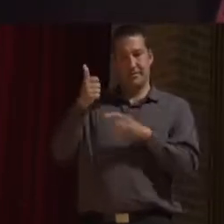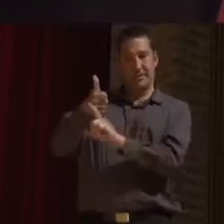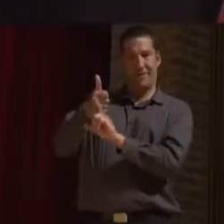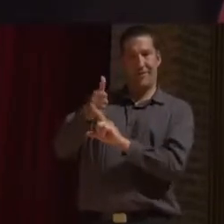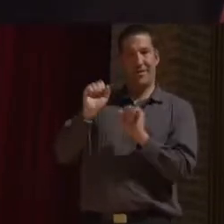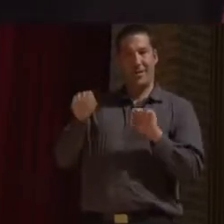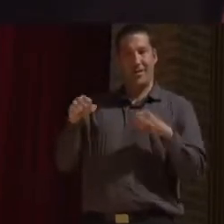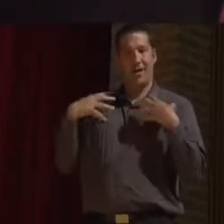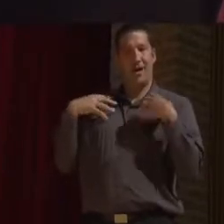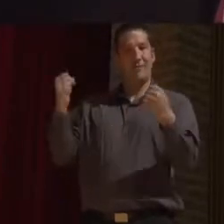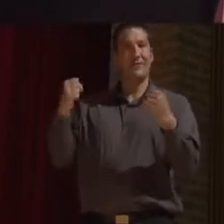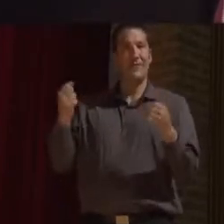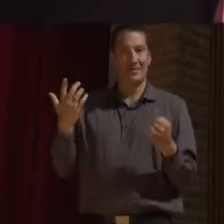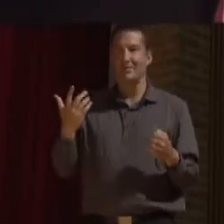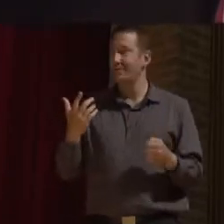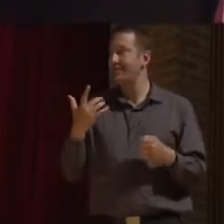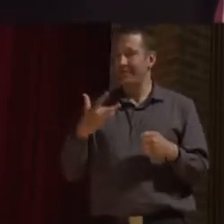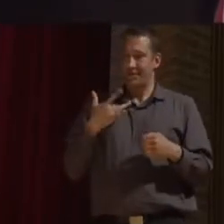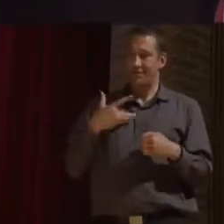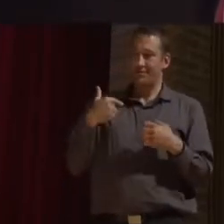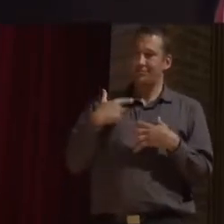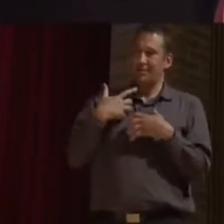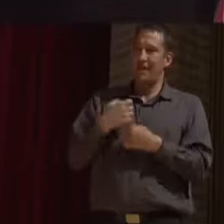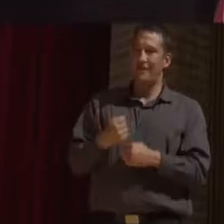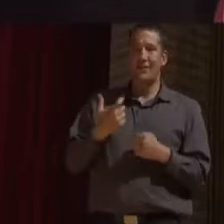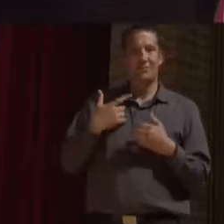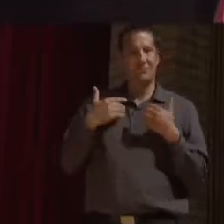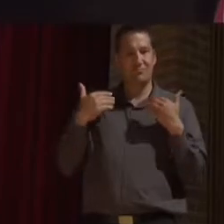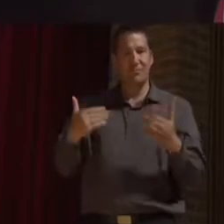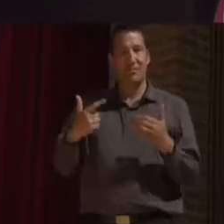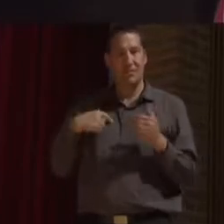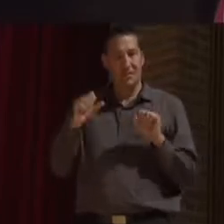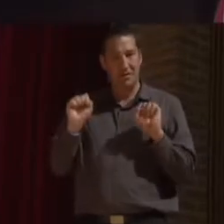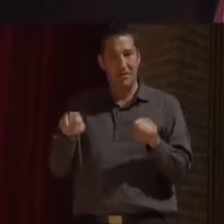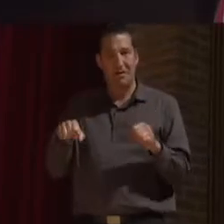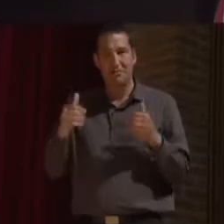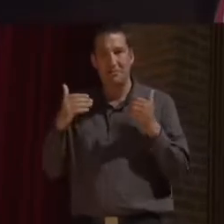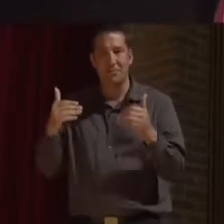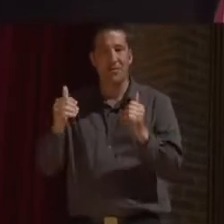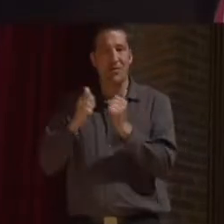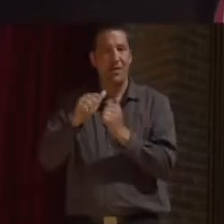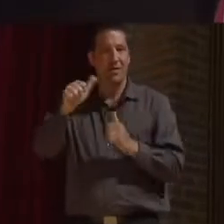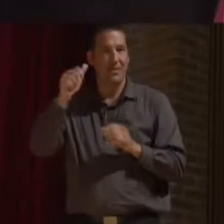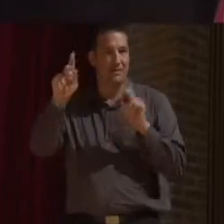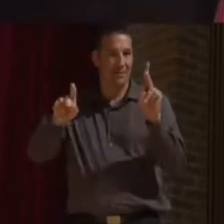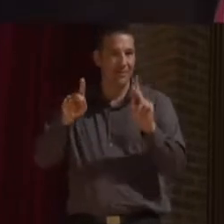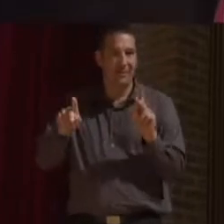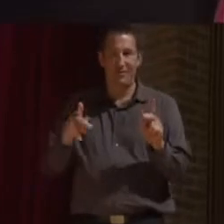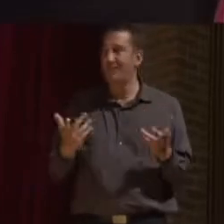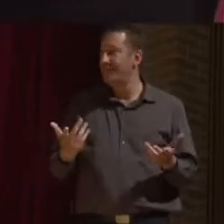degree. Getting along with others. If you can't get along with others,